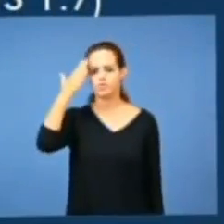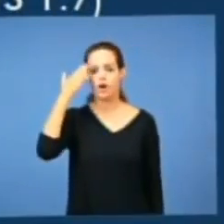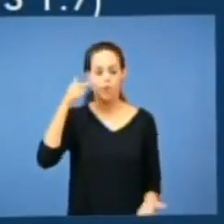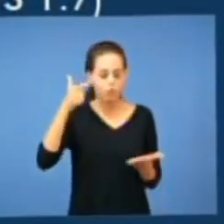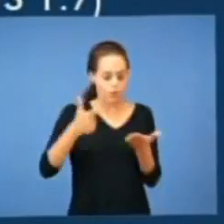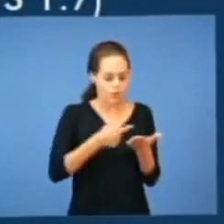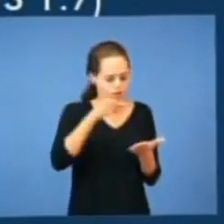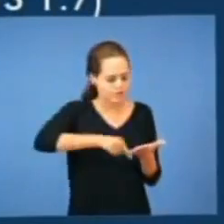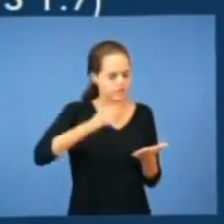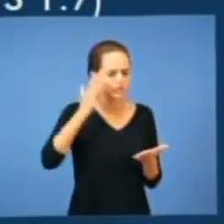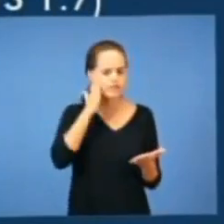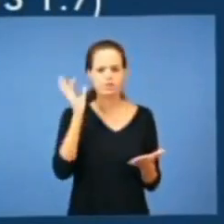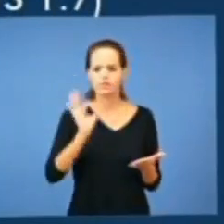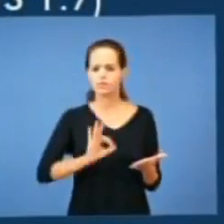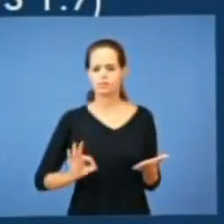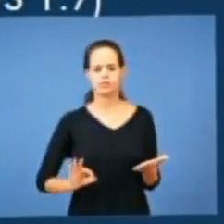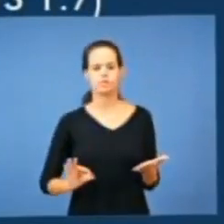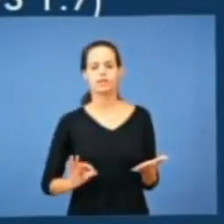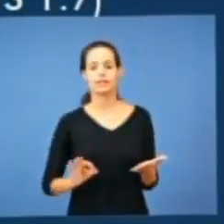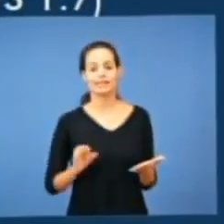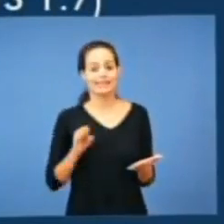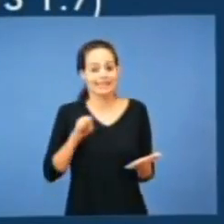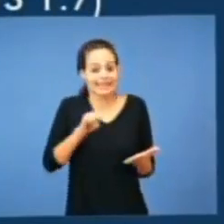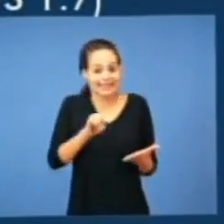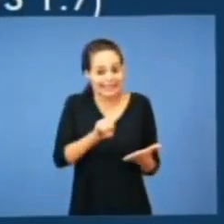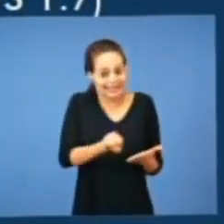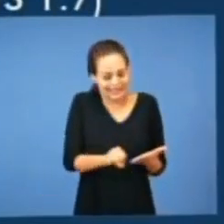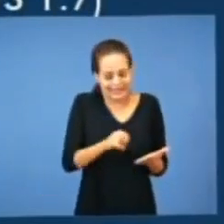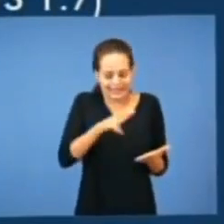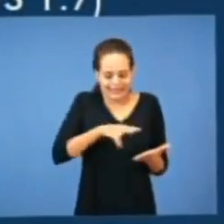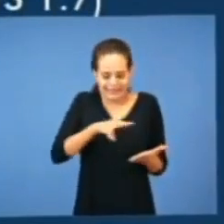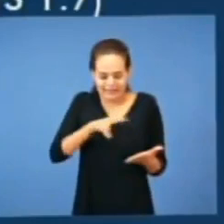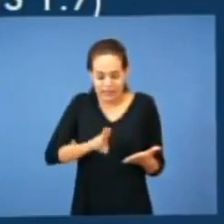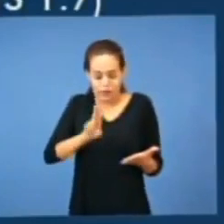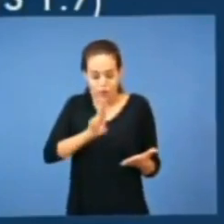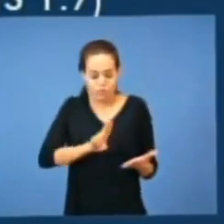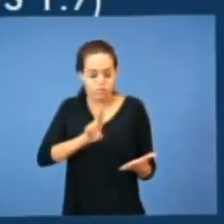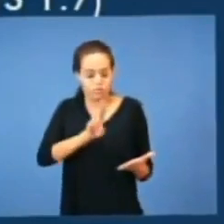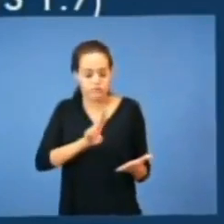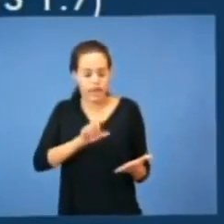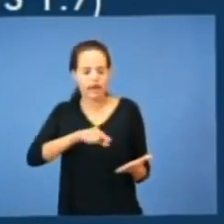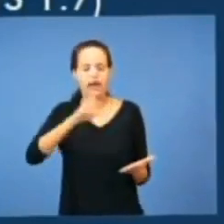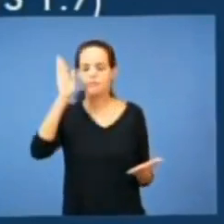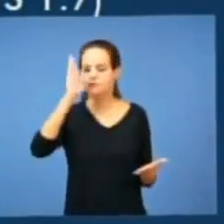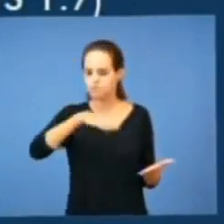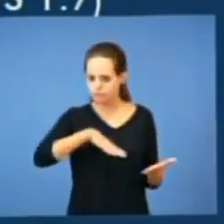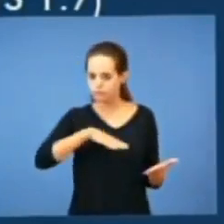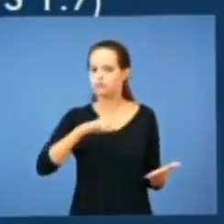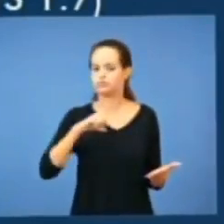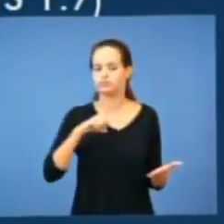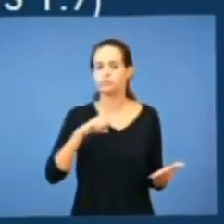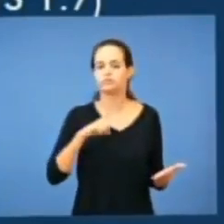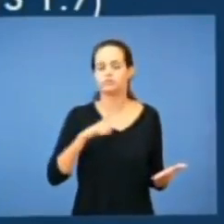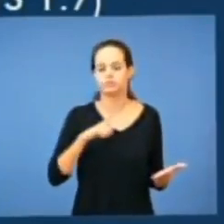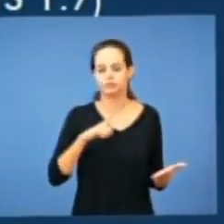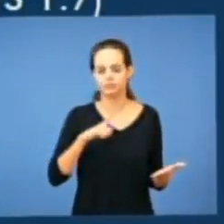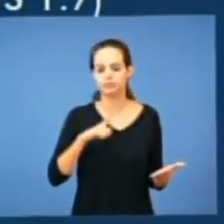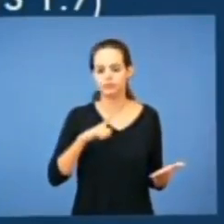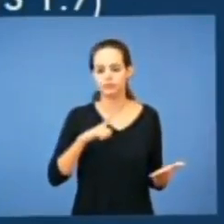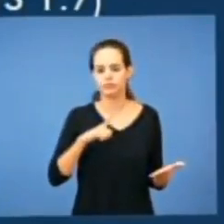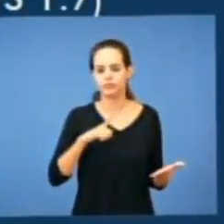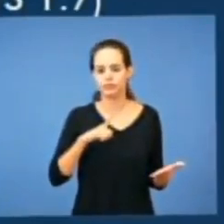book. If you enter, it's going to be bad for you. The world, there's nothing wrong with the world, but the man